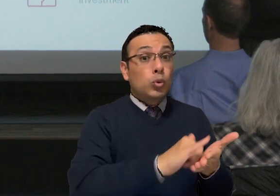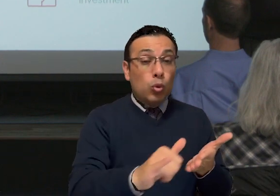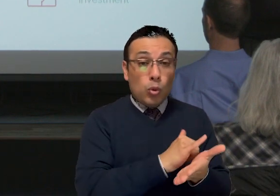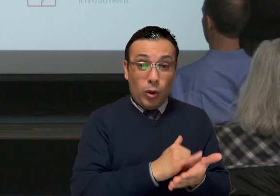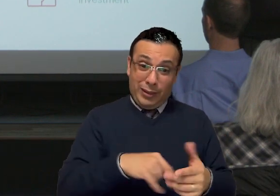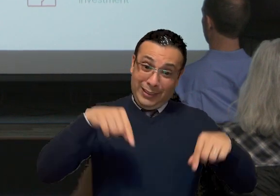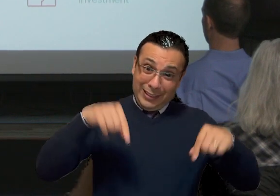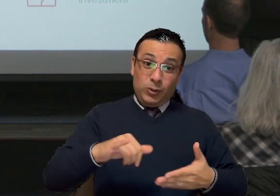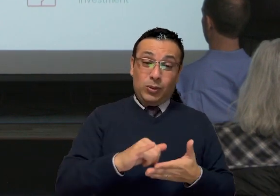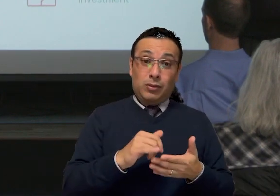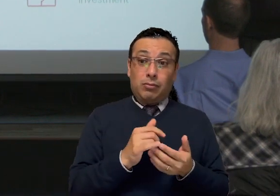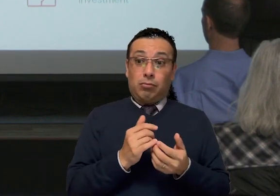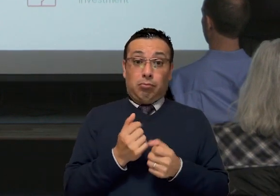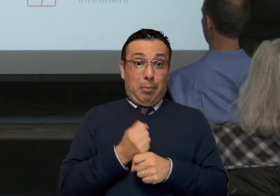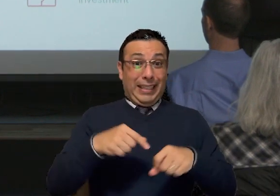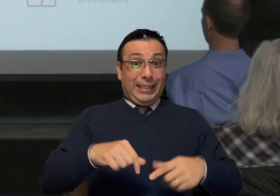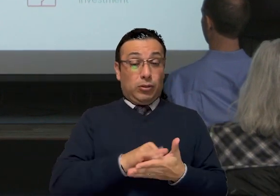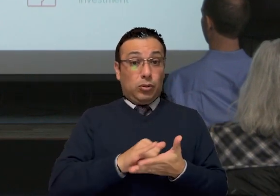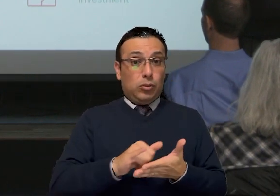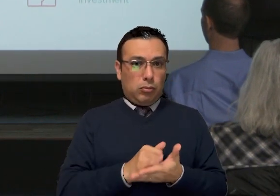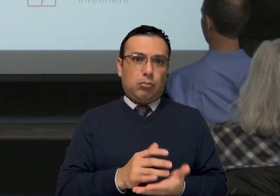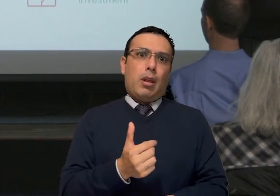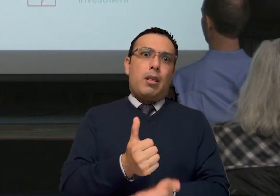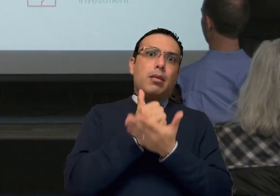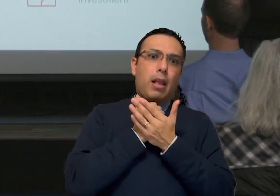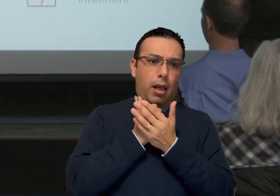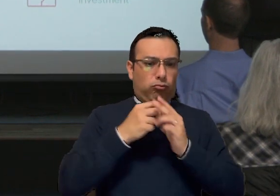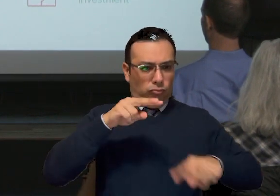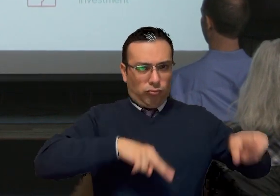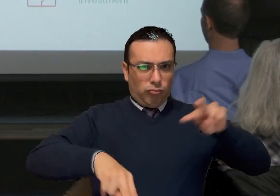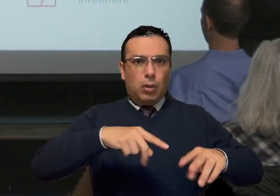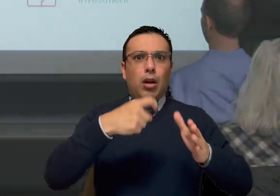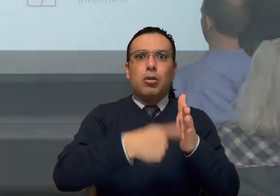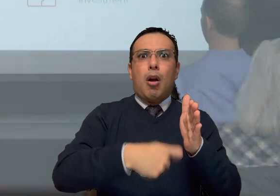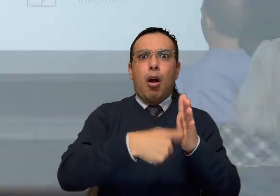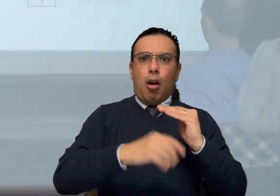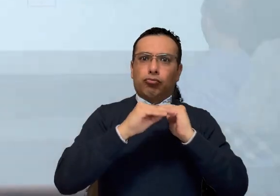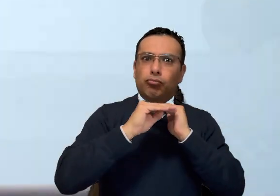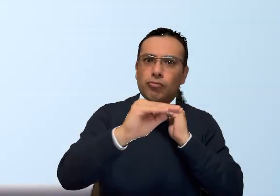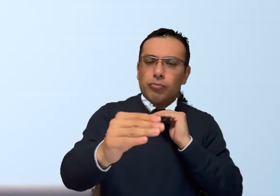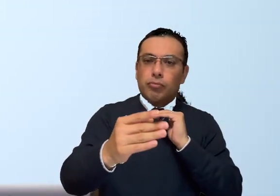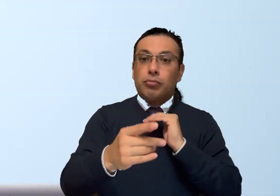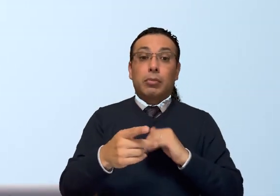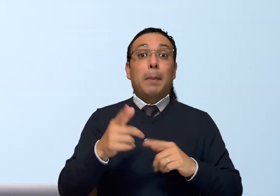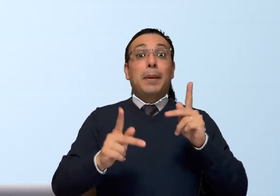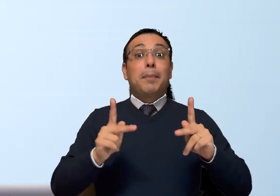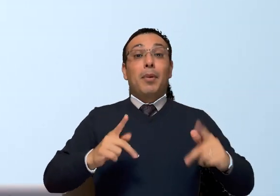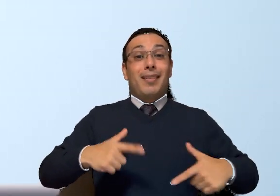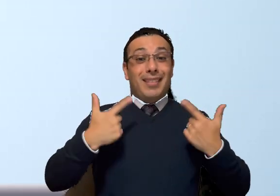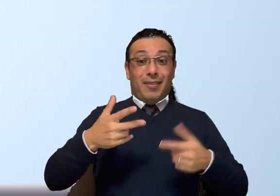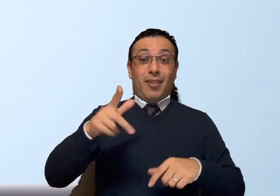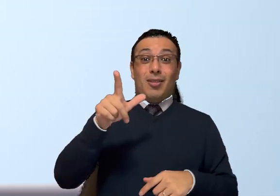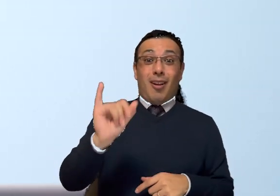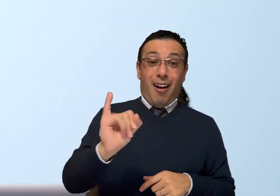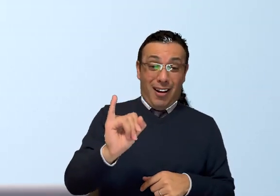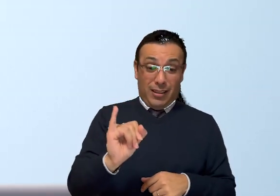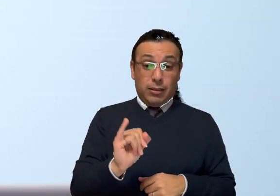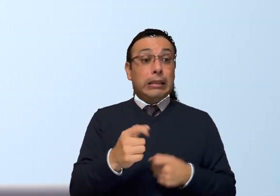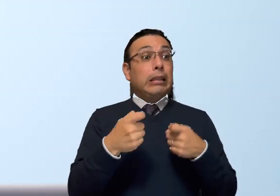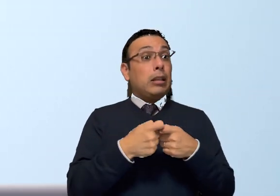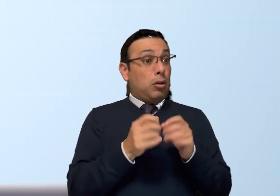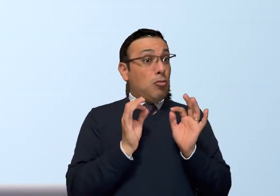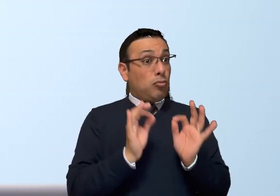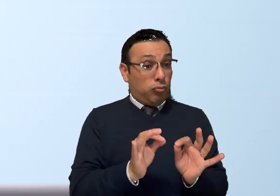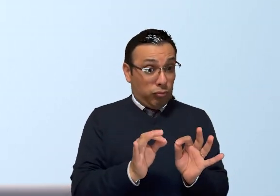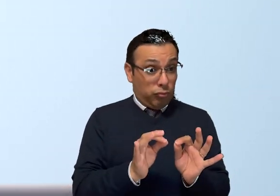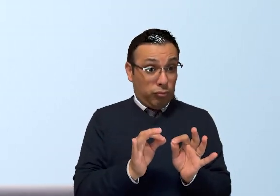control over energy sources and costs. It allows us Long Islanders to meet our power needs locally while at the same time benefiting our